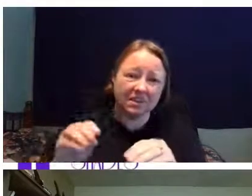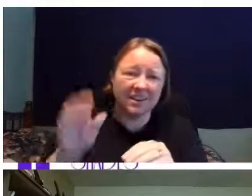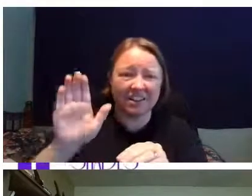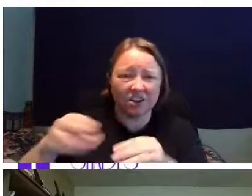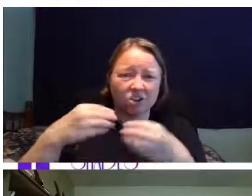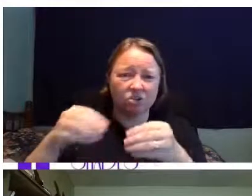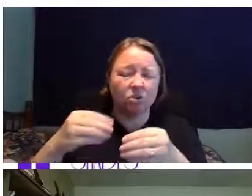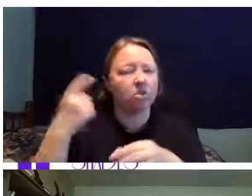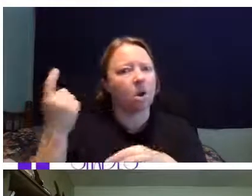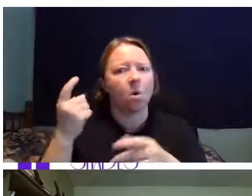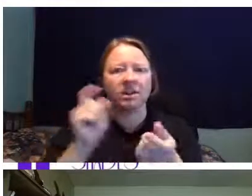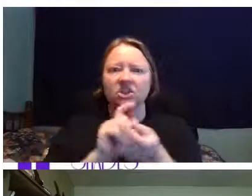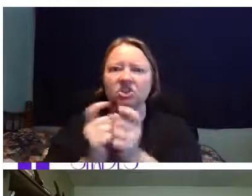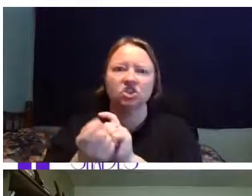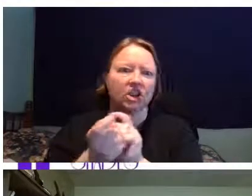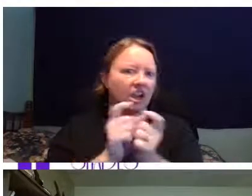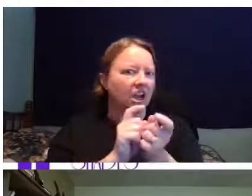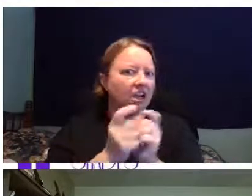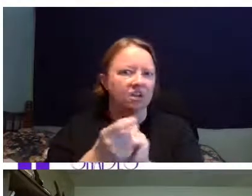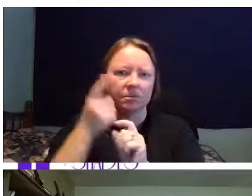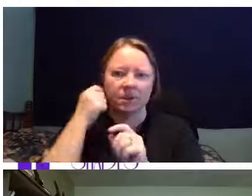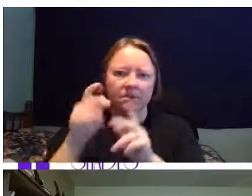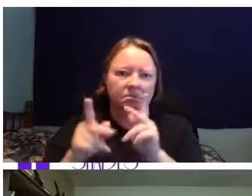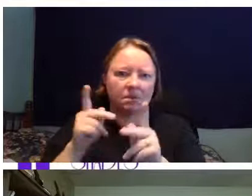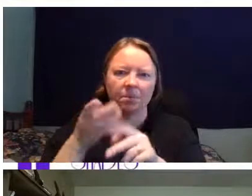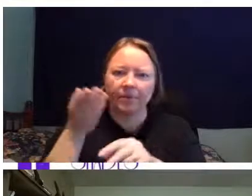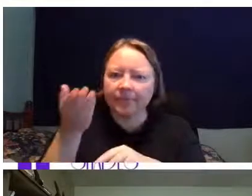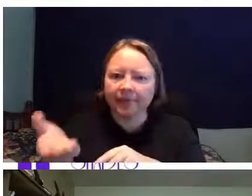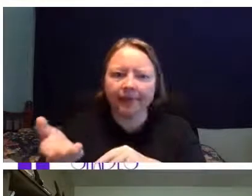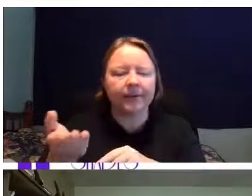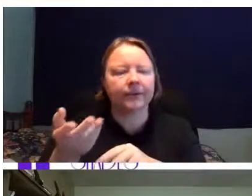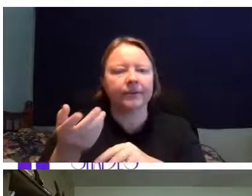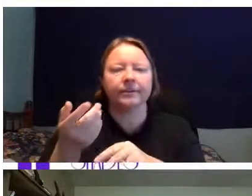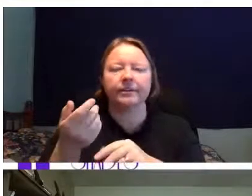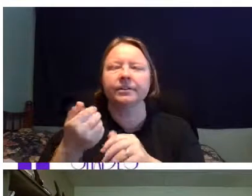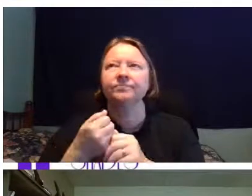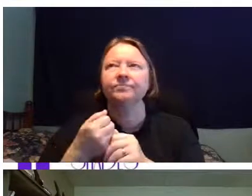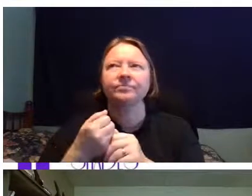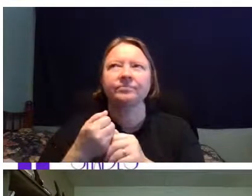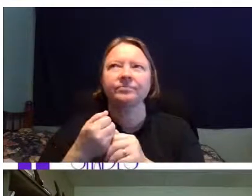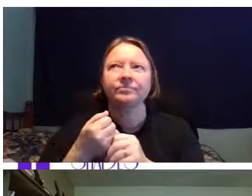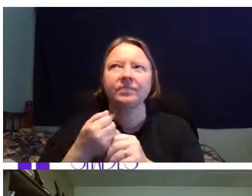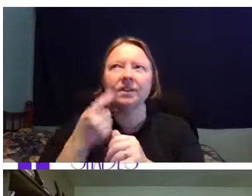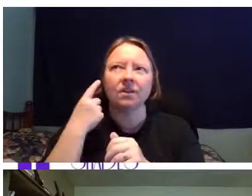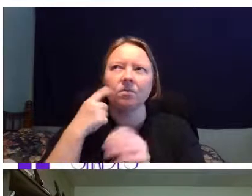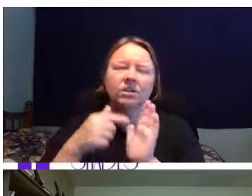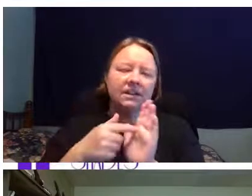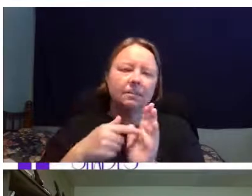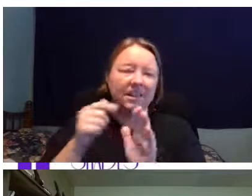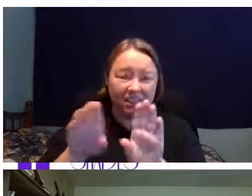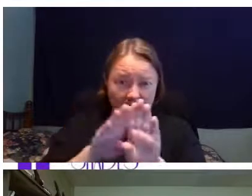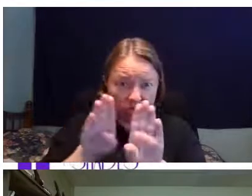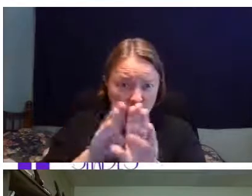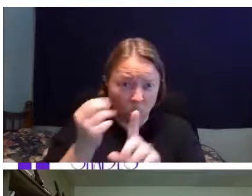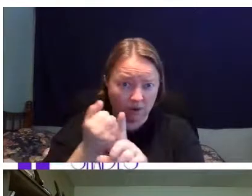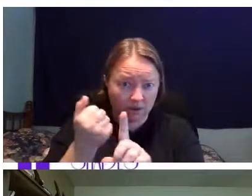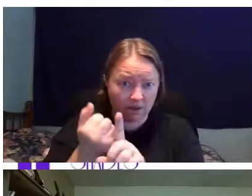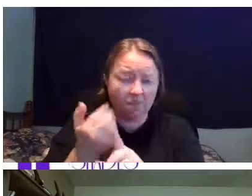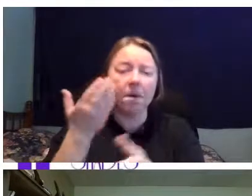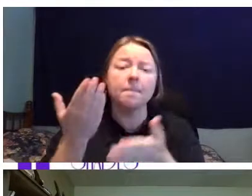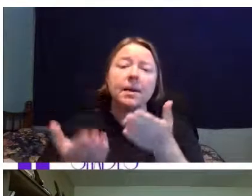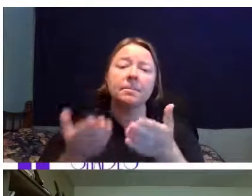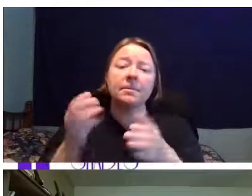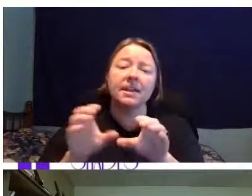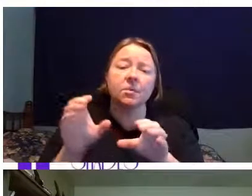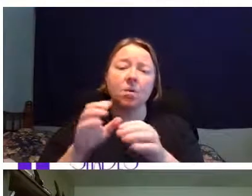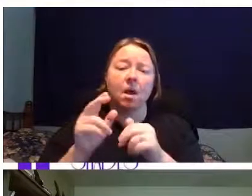as far as the tenants that are coming in and their, as far as, let's say, the door itself. They might do a build